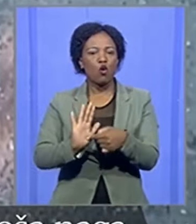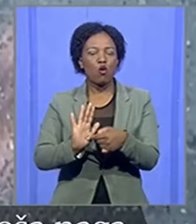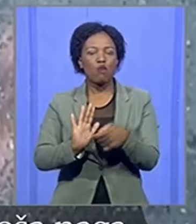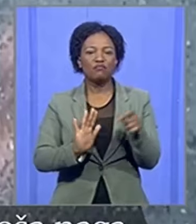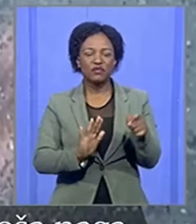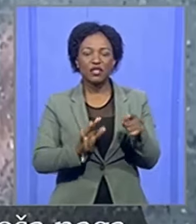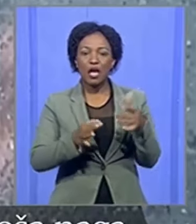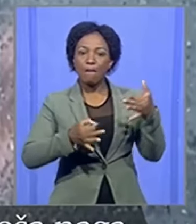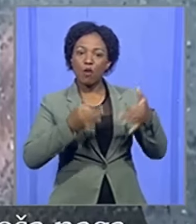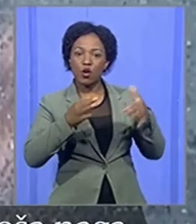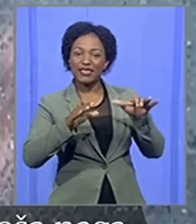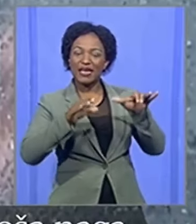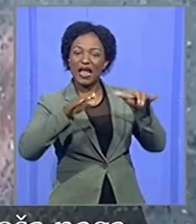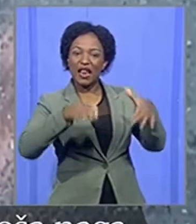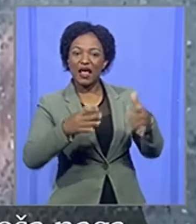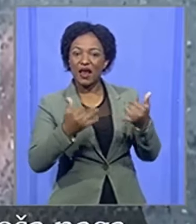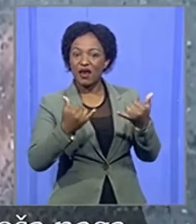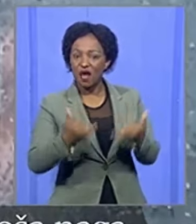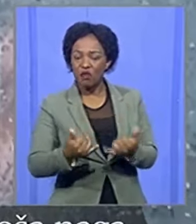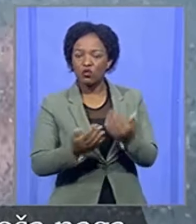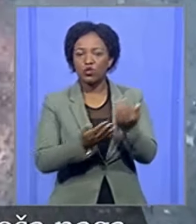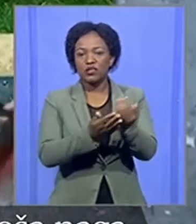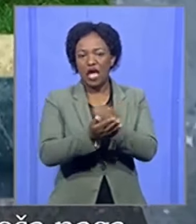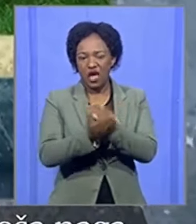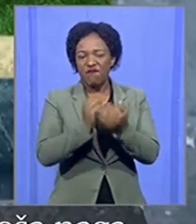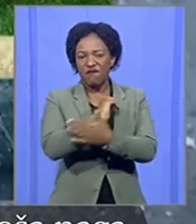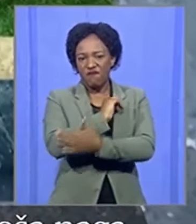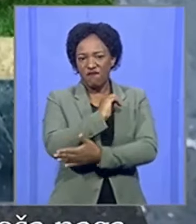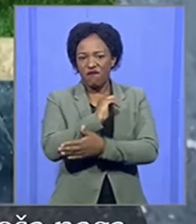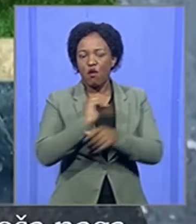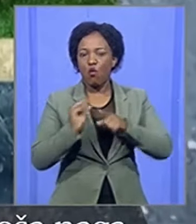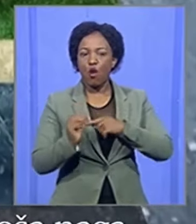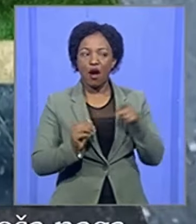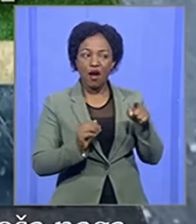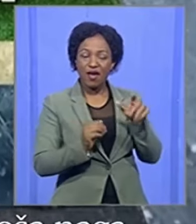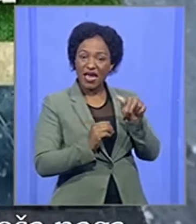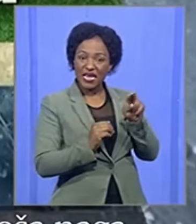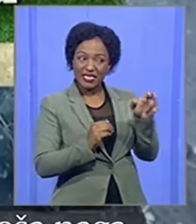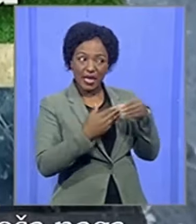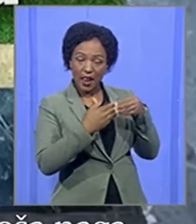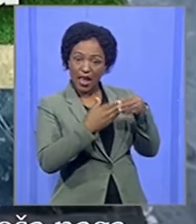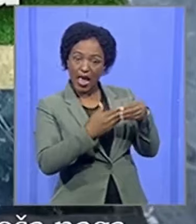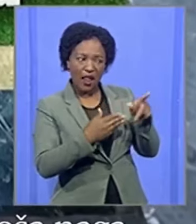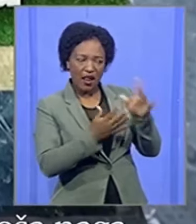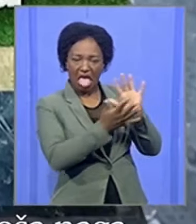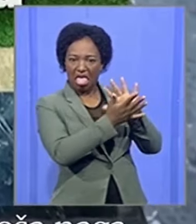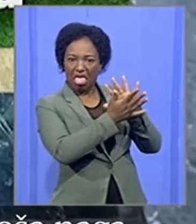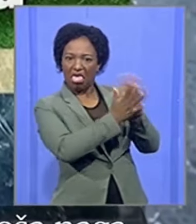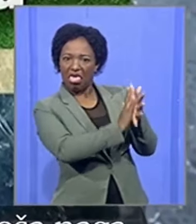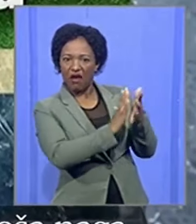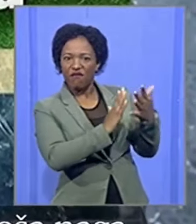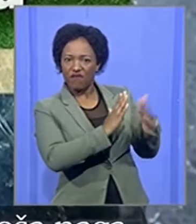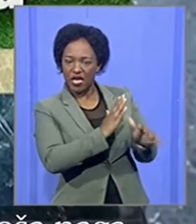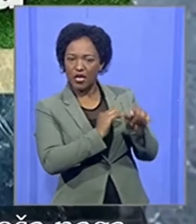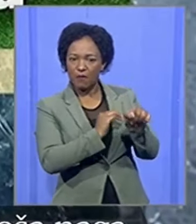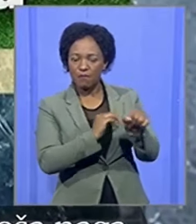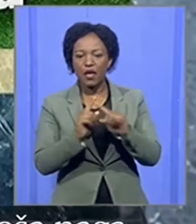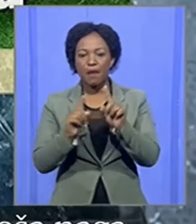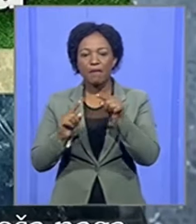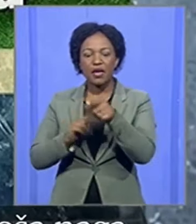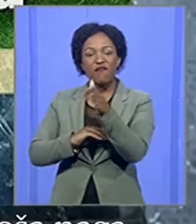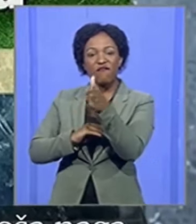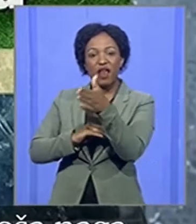tša lenyaga di ka ga go phološa naga ye go tshenyo yeo e hlotšweng ke mokgatlo wo o bušago wa ANC. Mafelelong go bonala